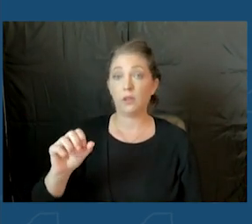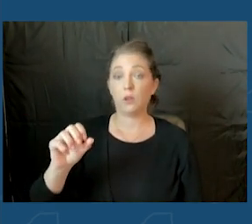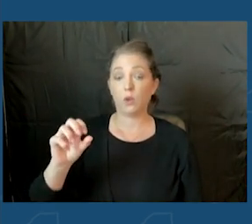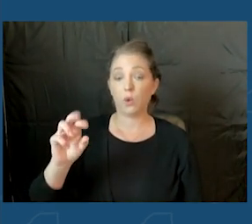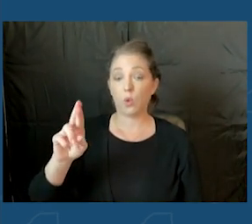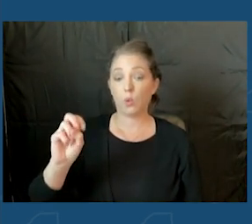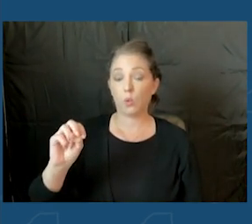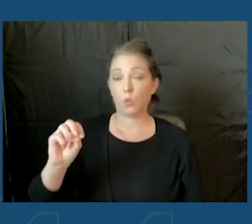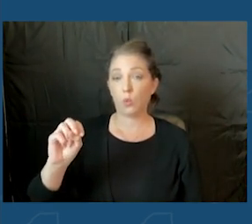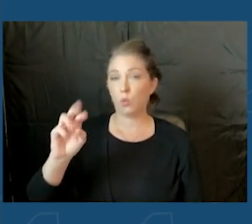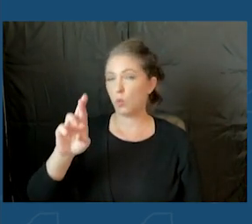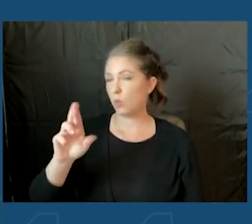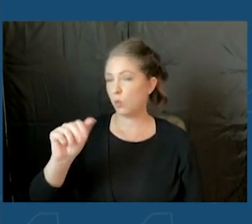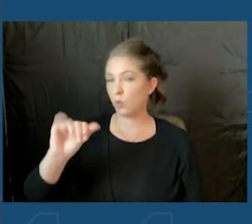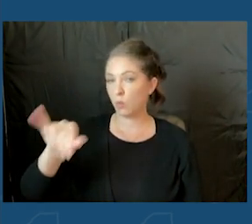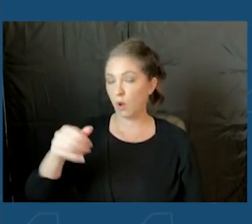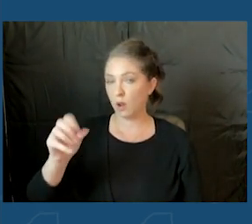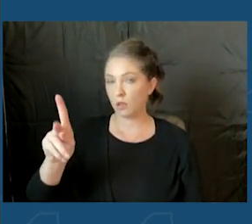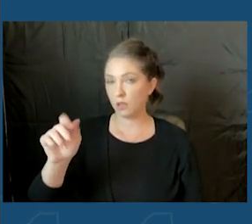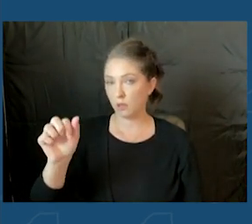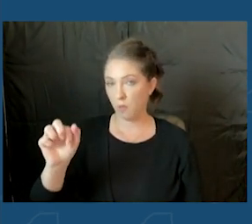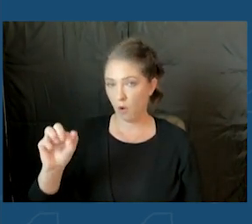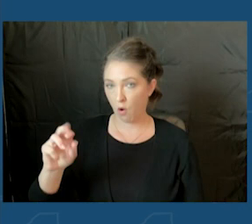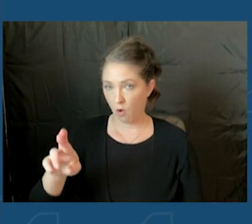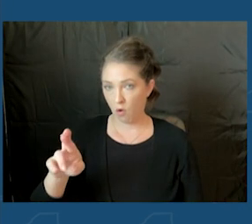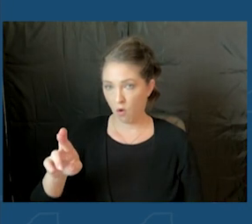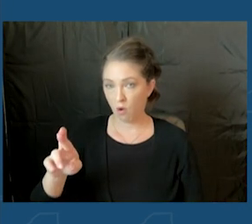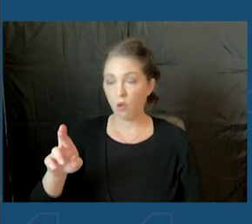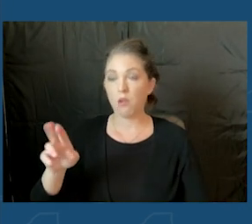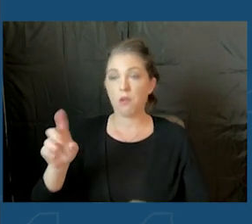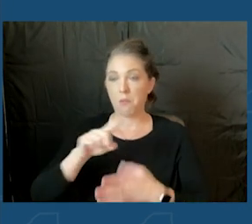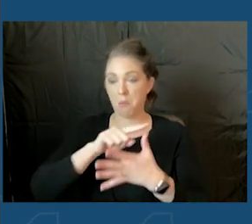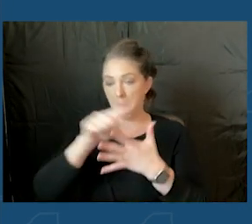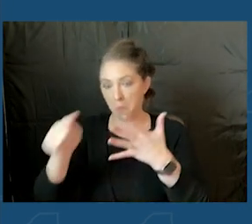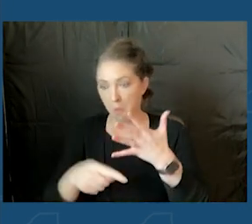their important leadership on these topics.